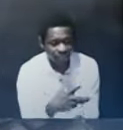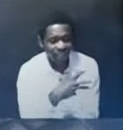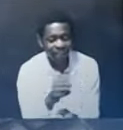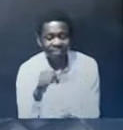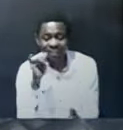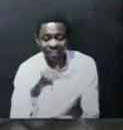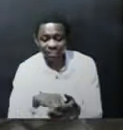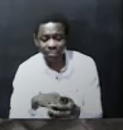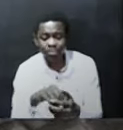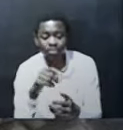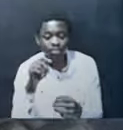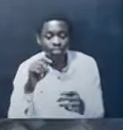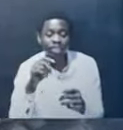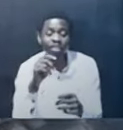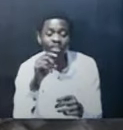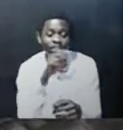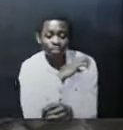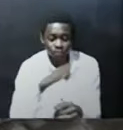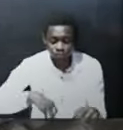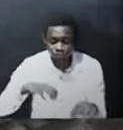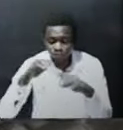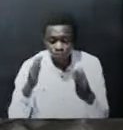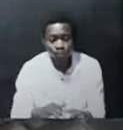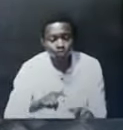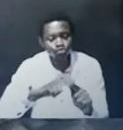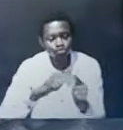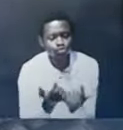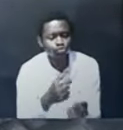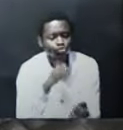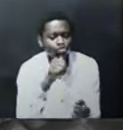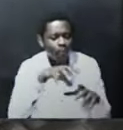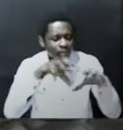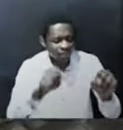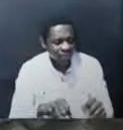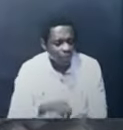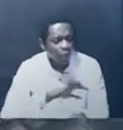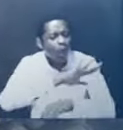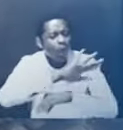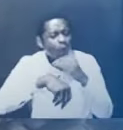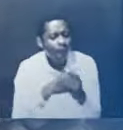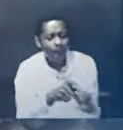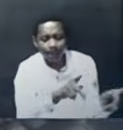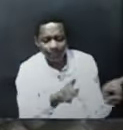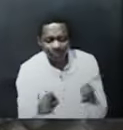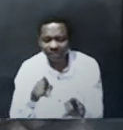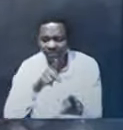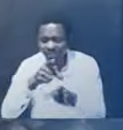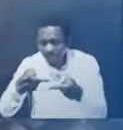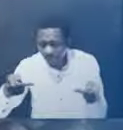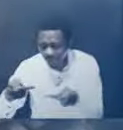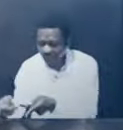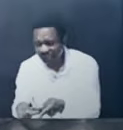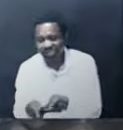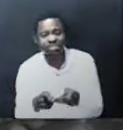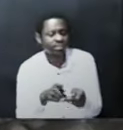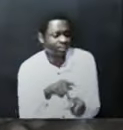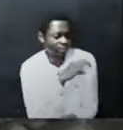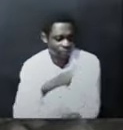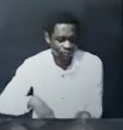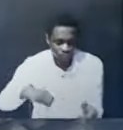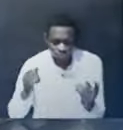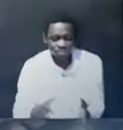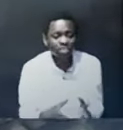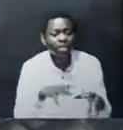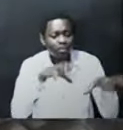a washiti yeno e koso ako sises pape bi a friend is trouble atina se be ye yesu ni wusori echin frisye diyo sumo no